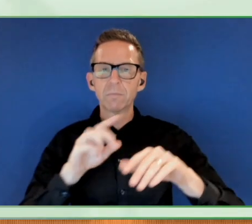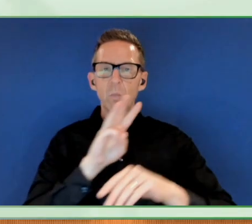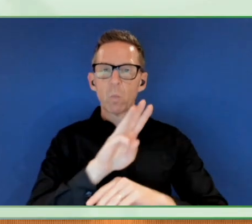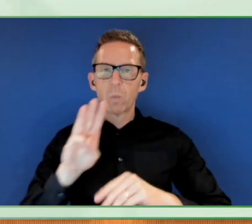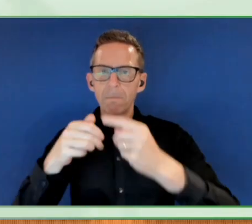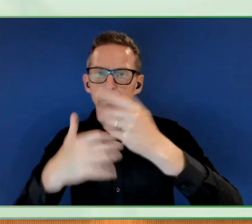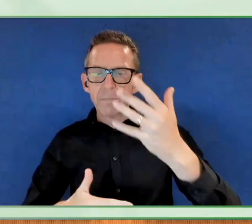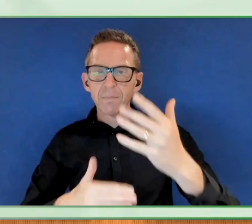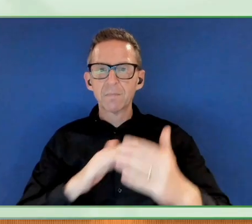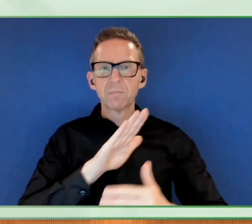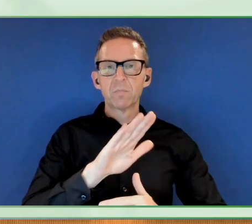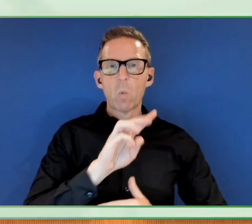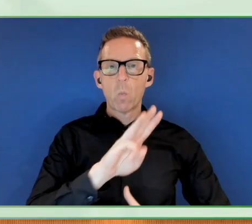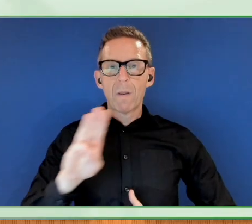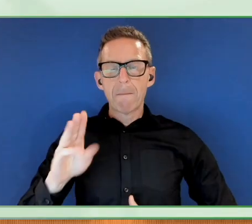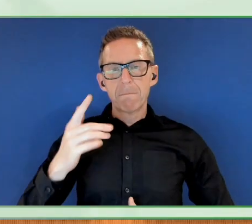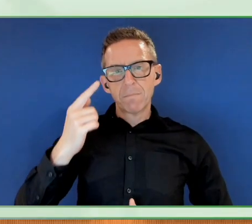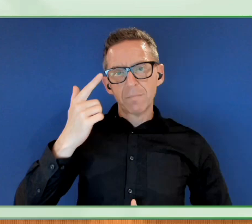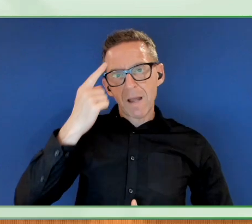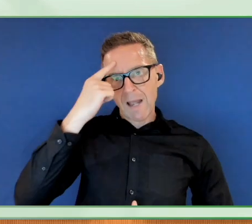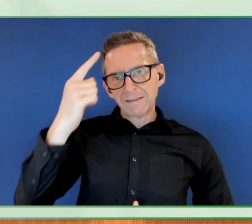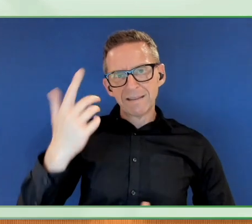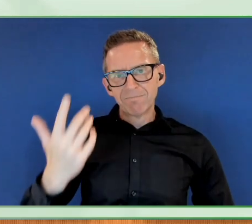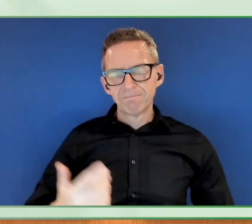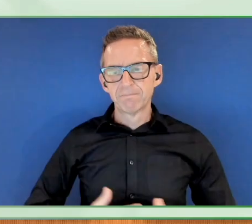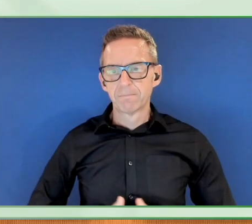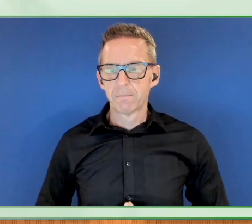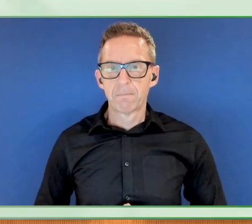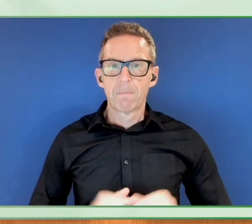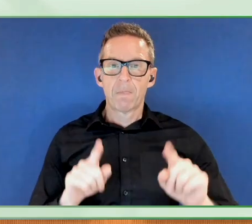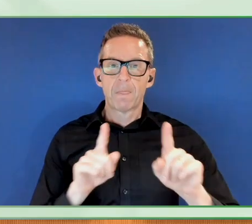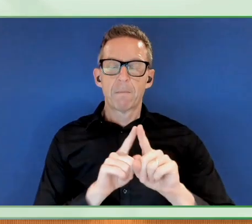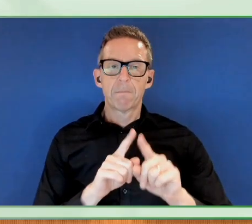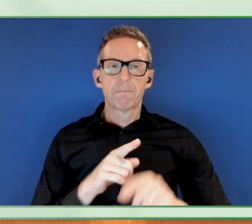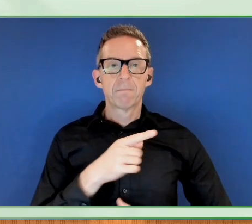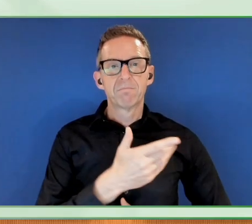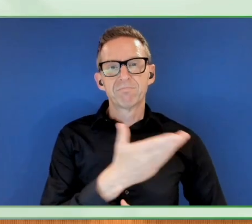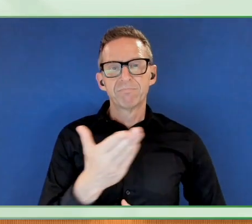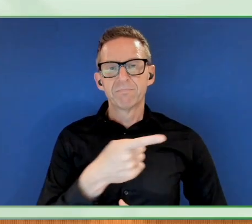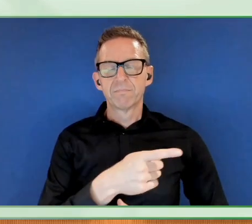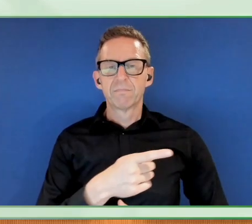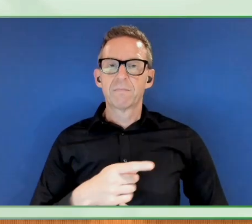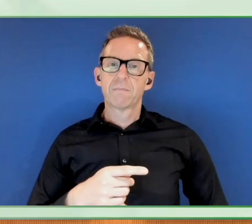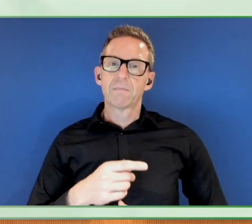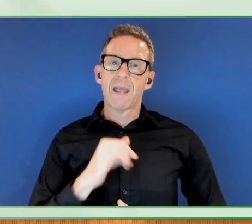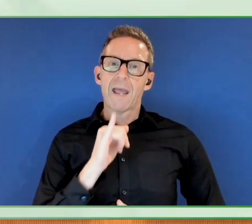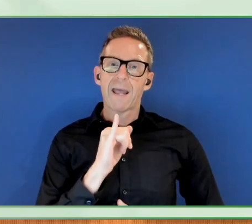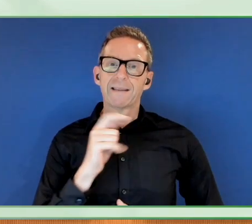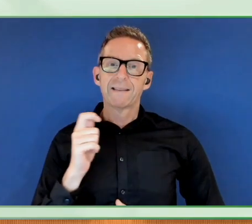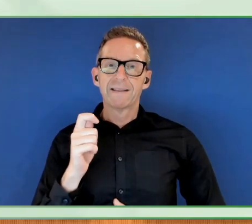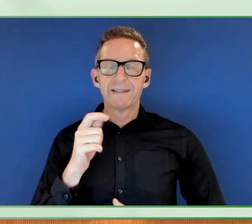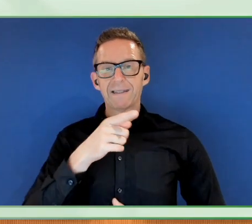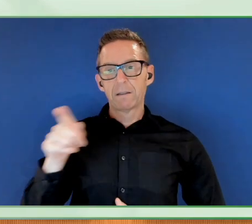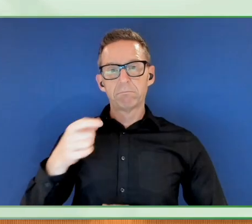is that IT professionals use a very technical language, and marketing